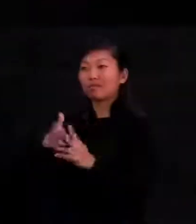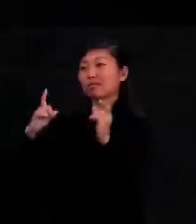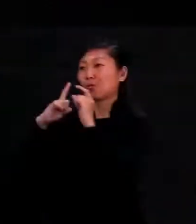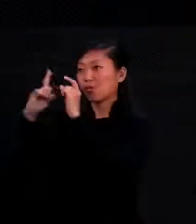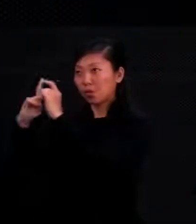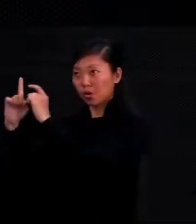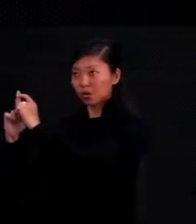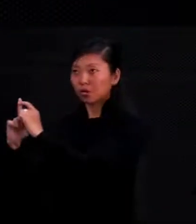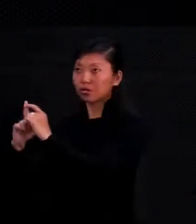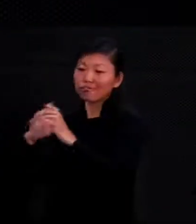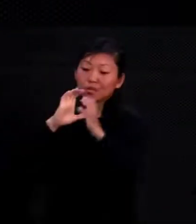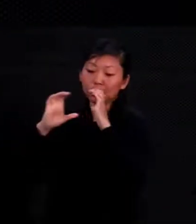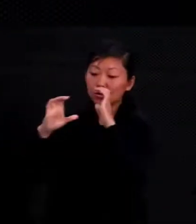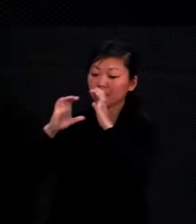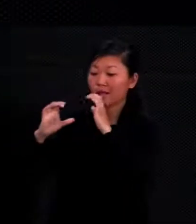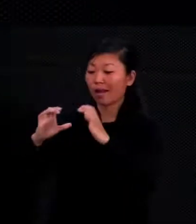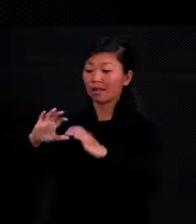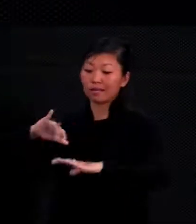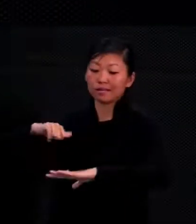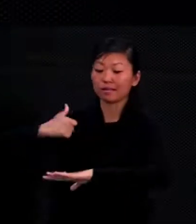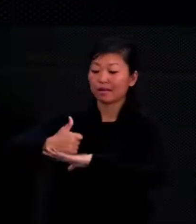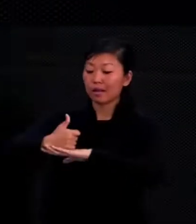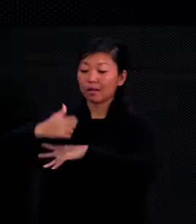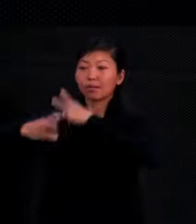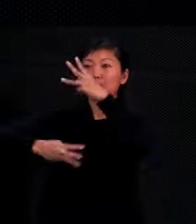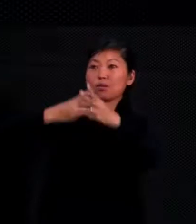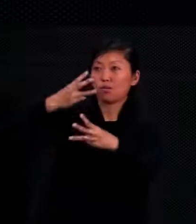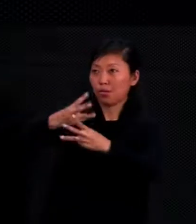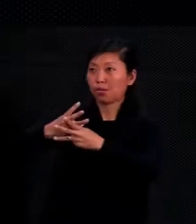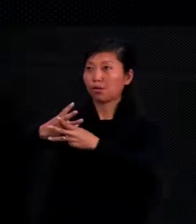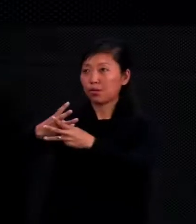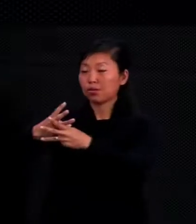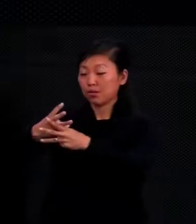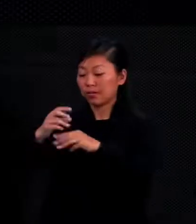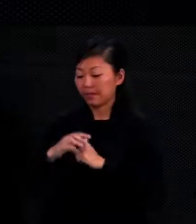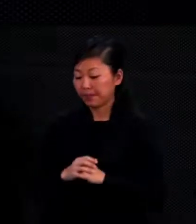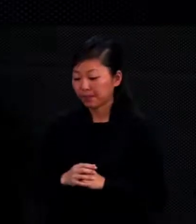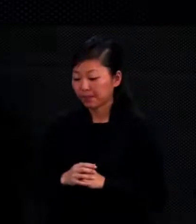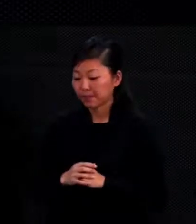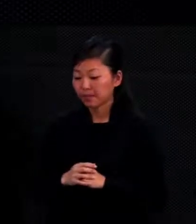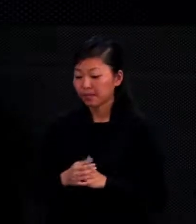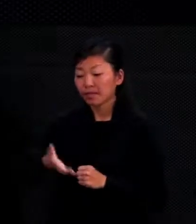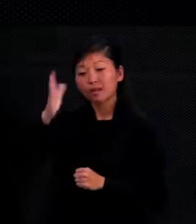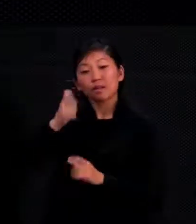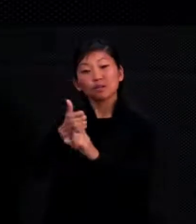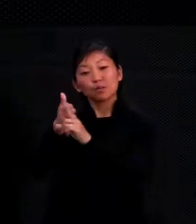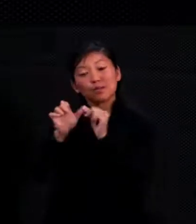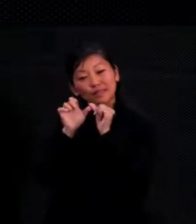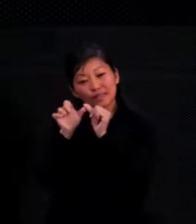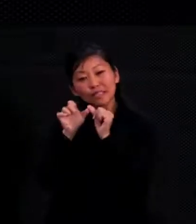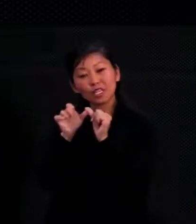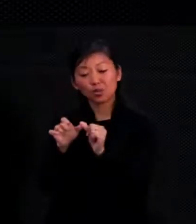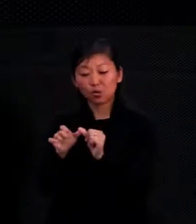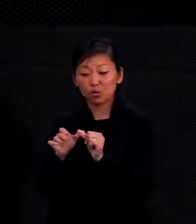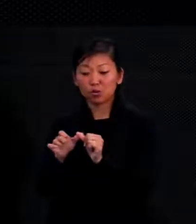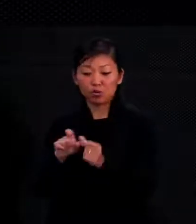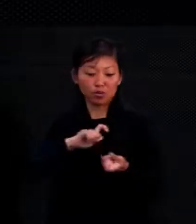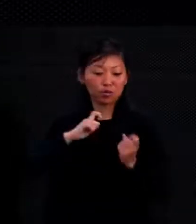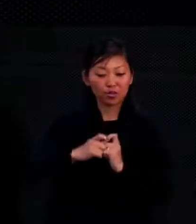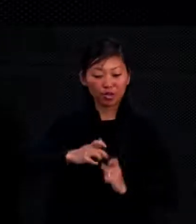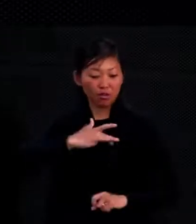spoke creation into existence. And God, you continue to bring dead things to